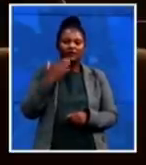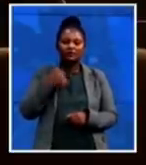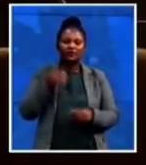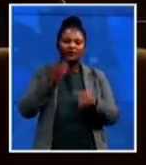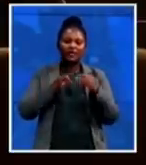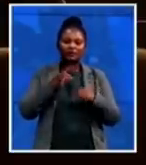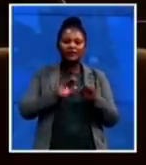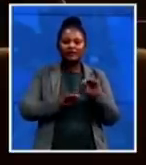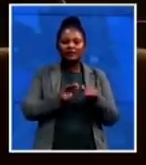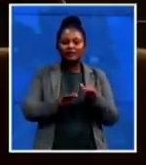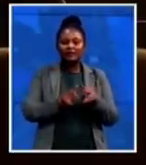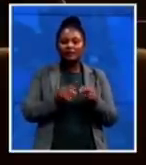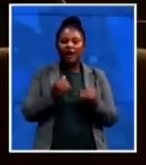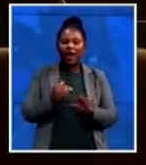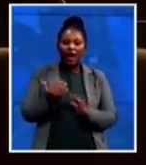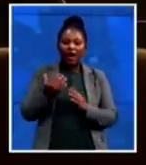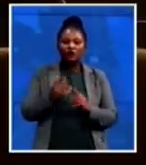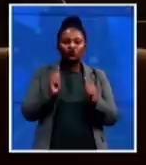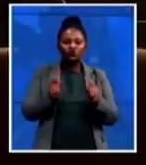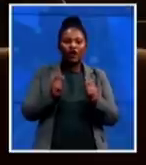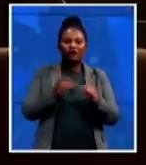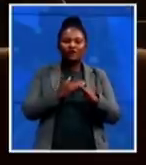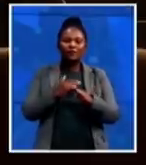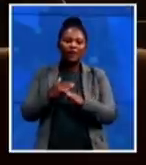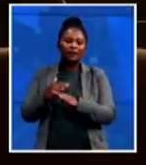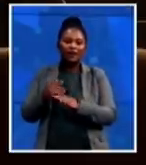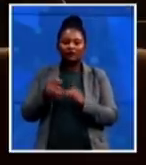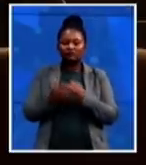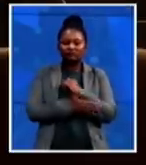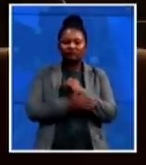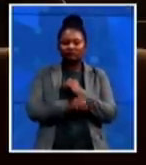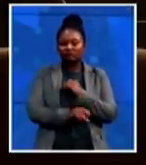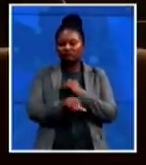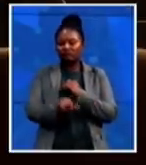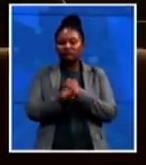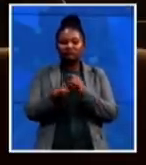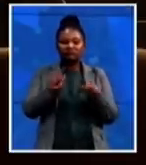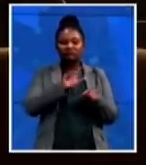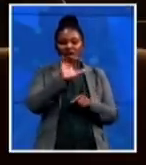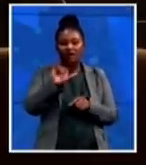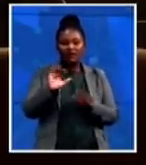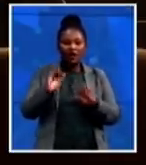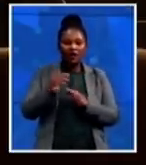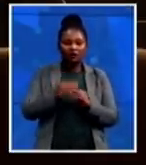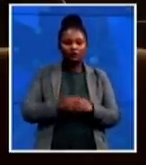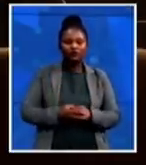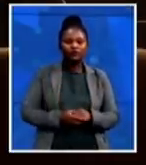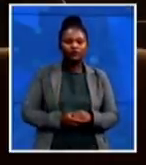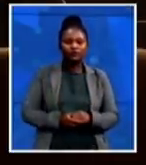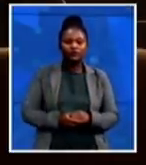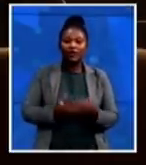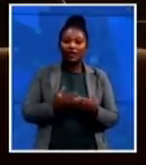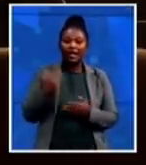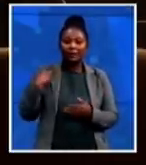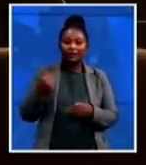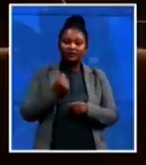bans imposed on South Africa and other African countries? Can the minister clarify steps that South Africa is